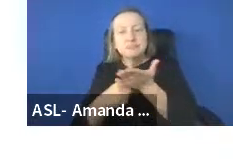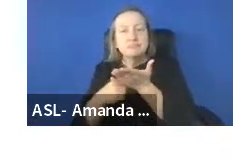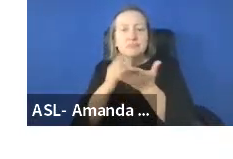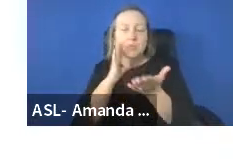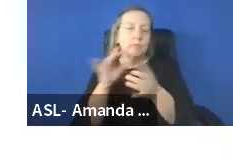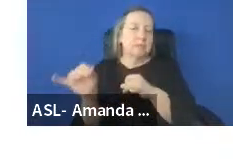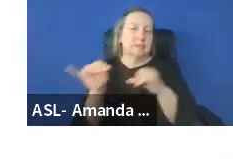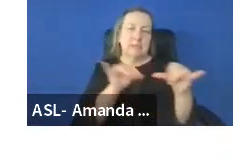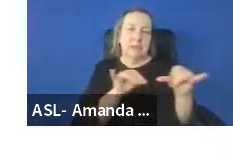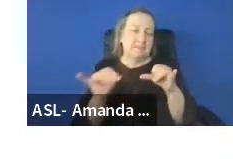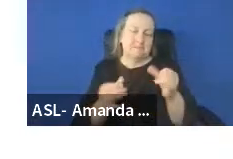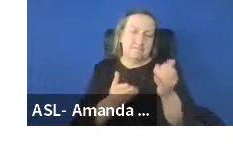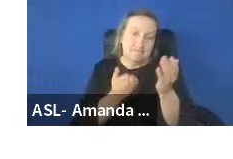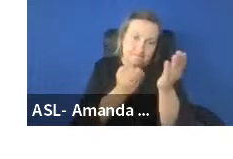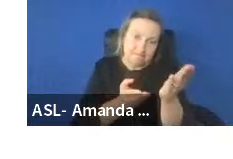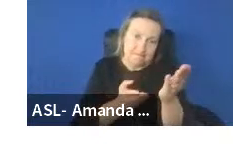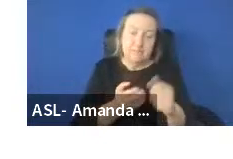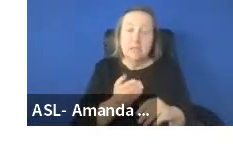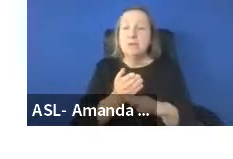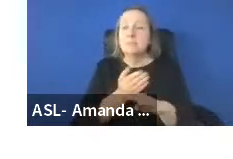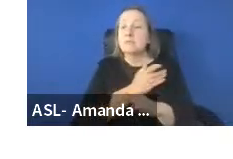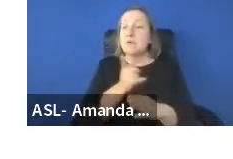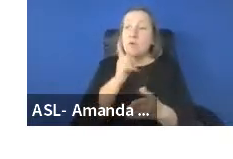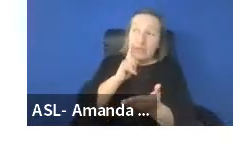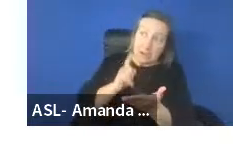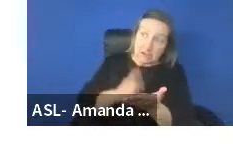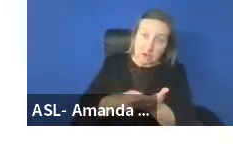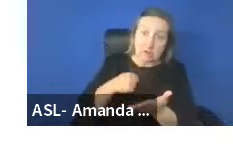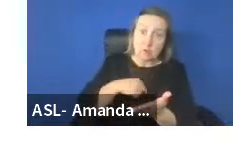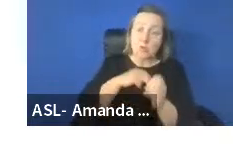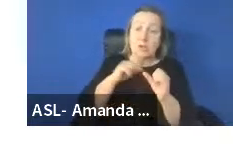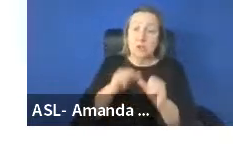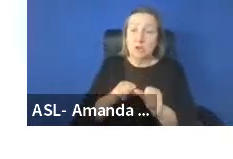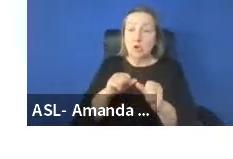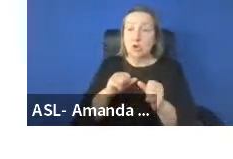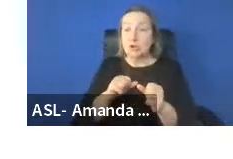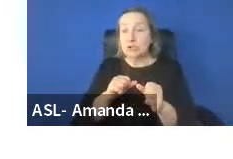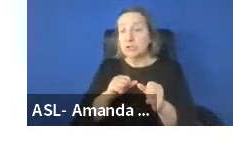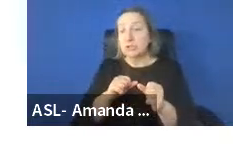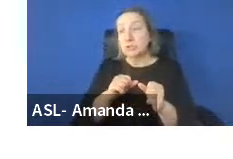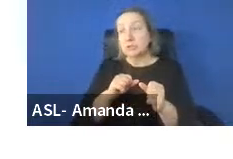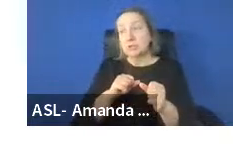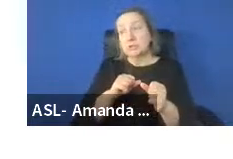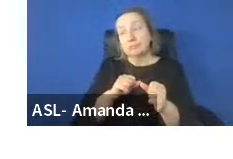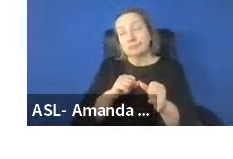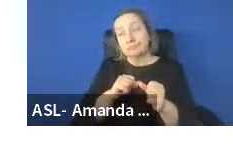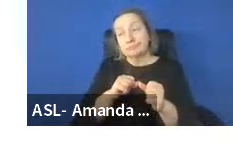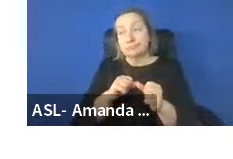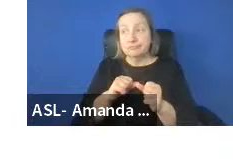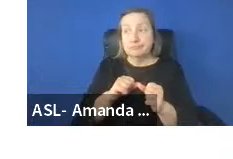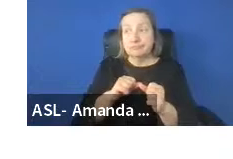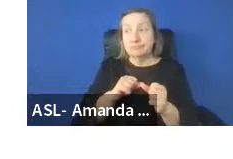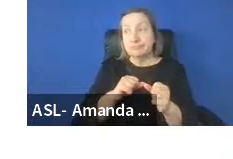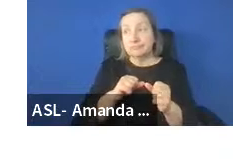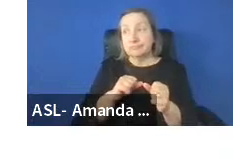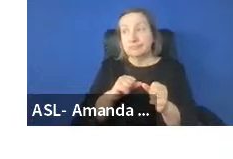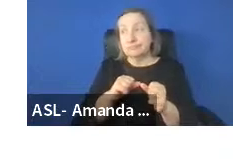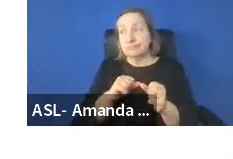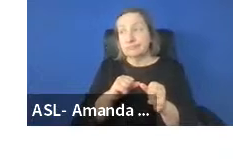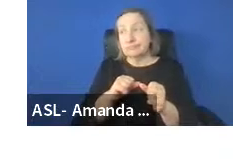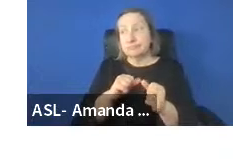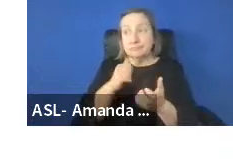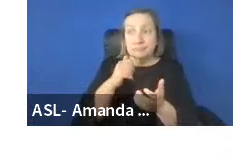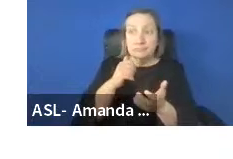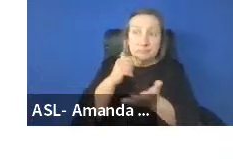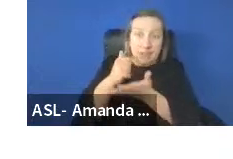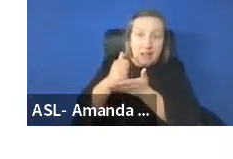Before they acknowledged that we could mitigate for the businesses that had